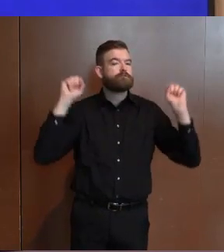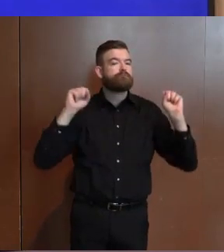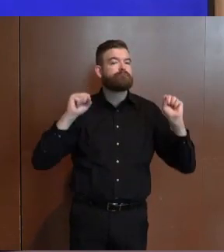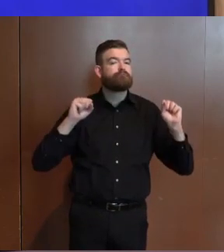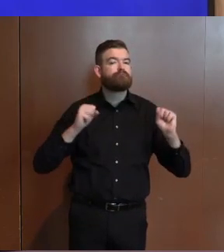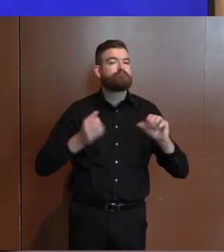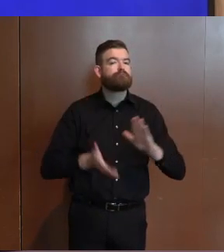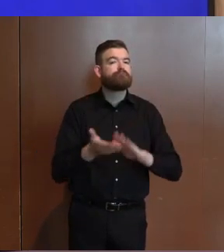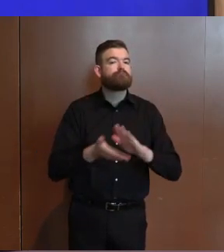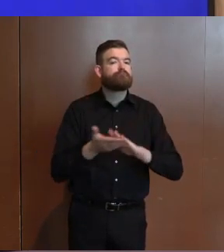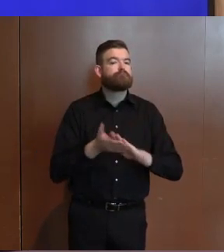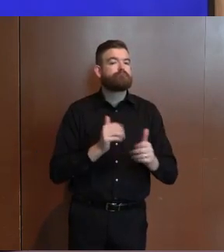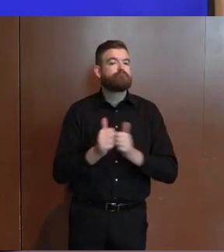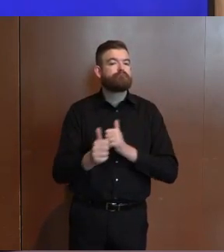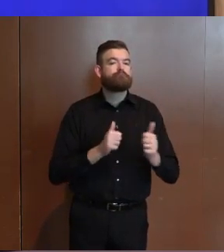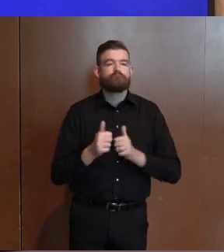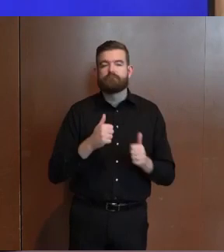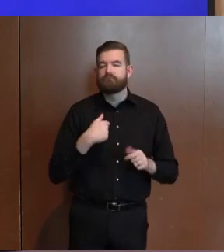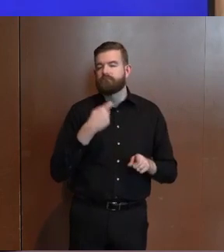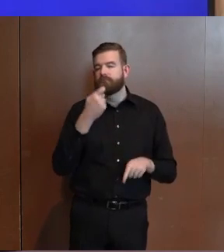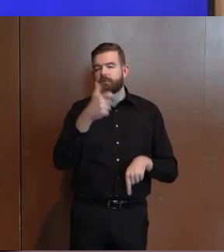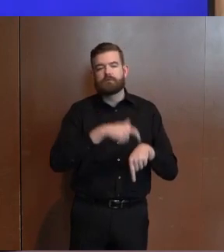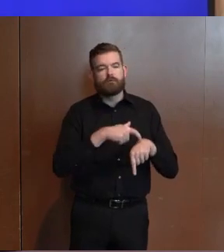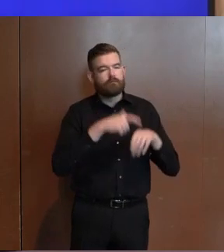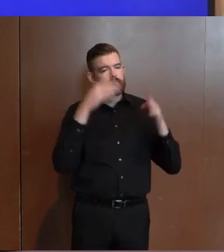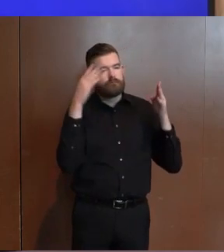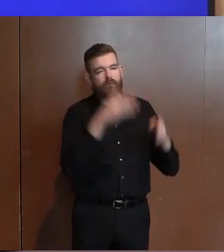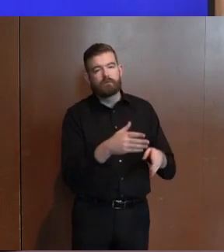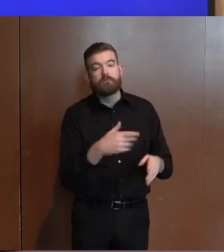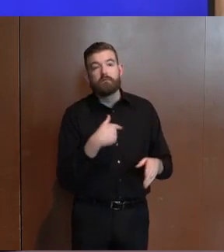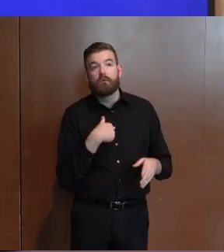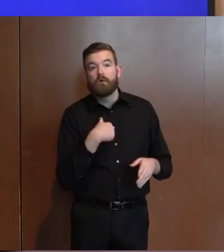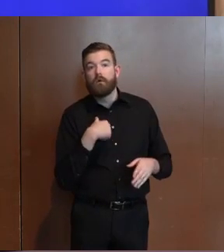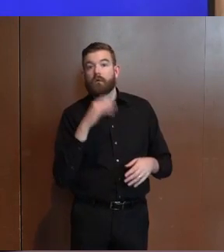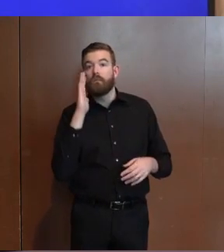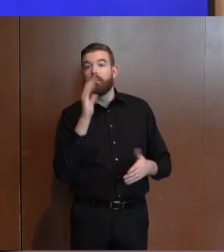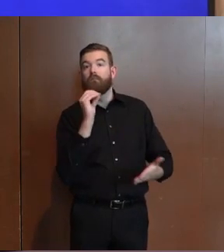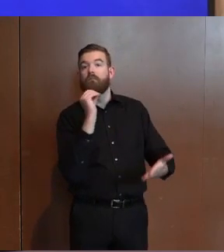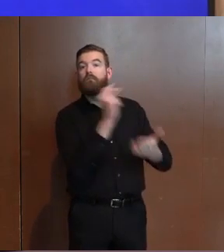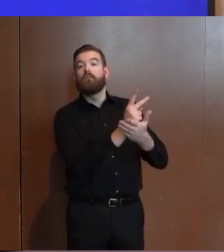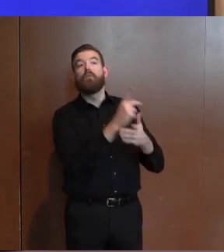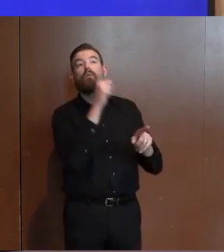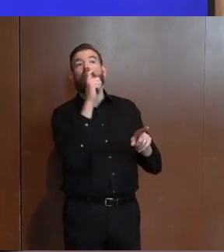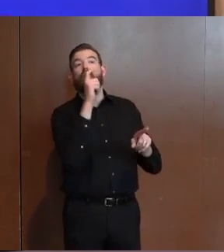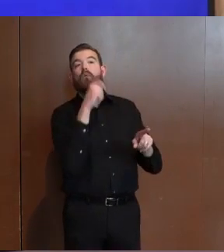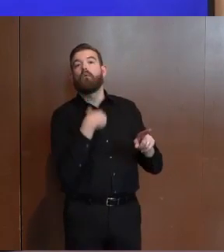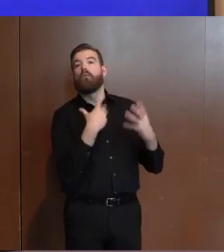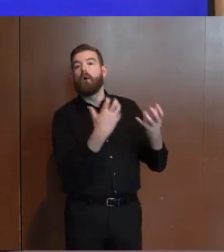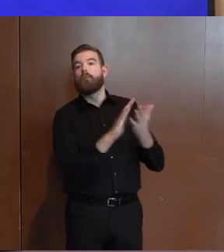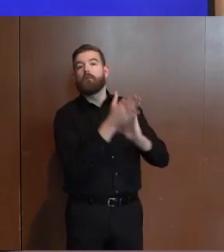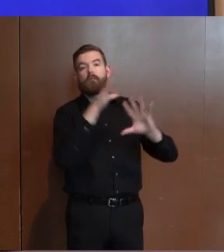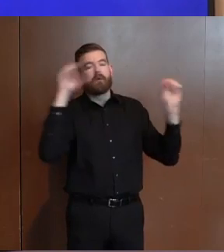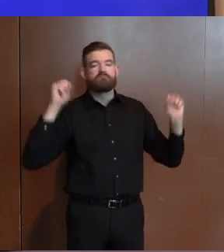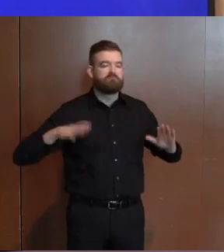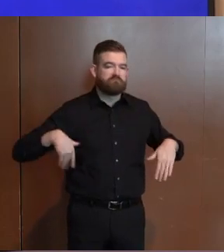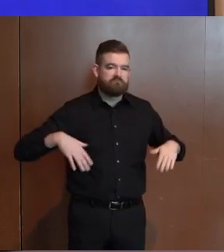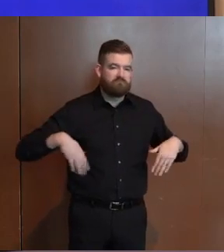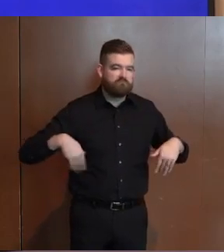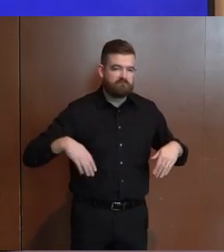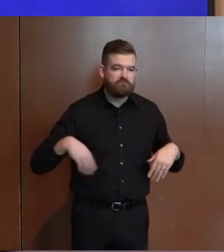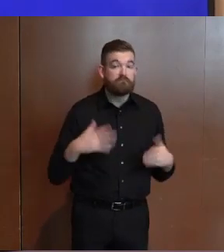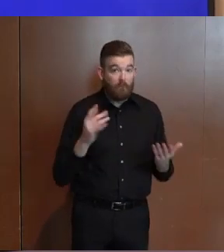not planning on any endorsements right now, but if that changes, I'll let you know. It's hard I haven't spoken to Chairman Tom